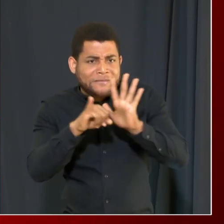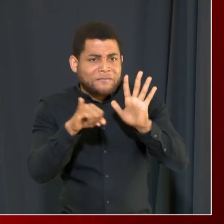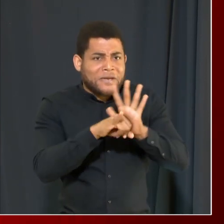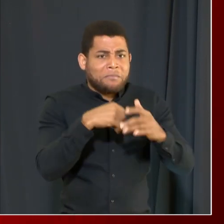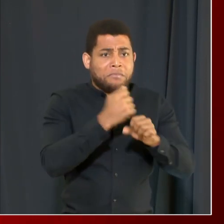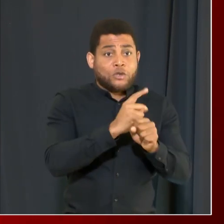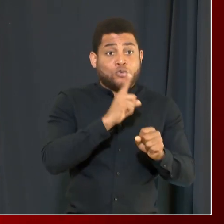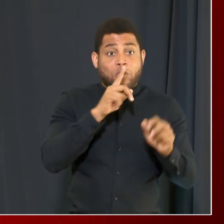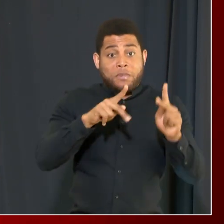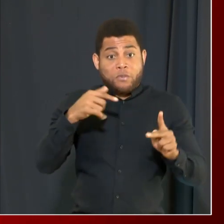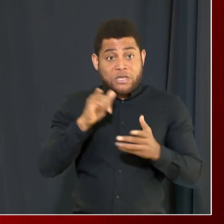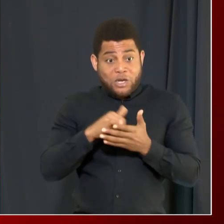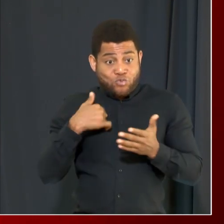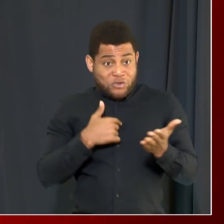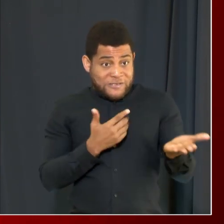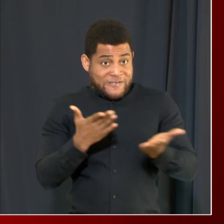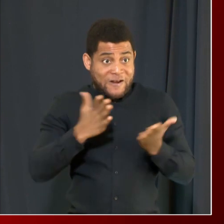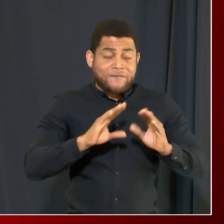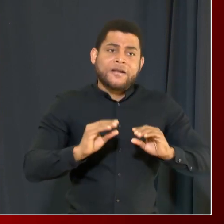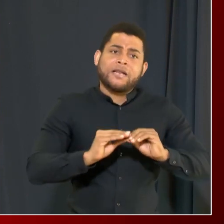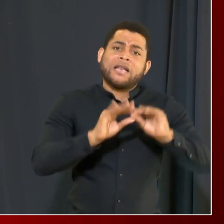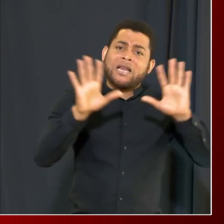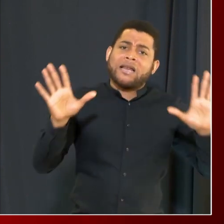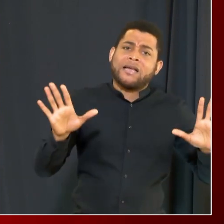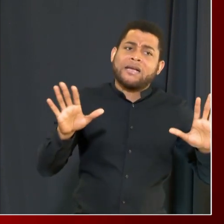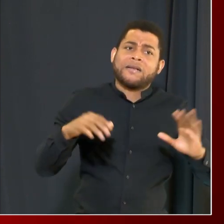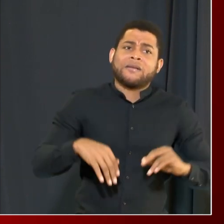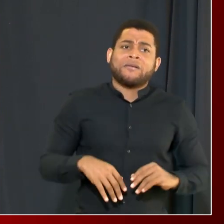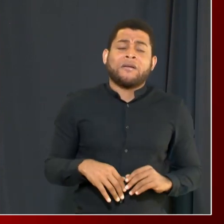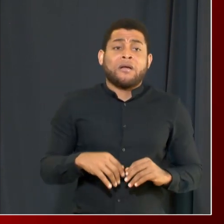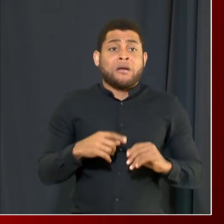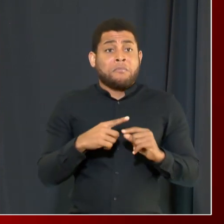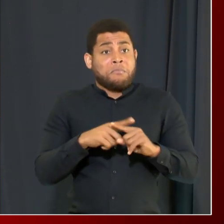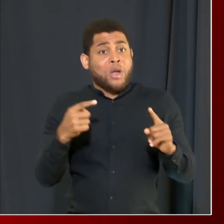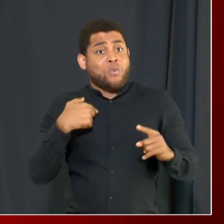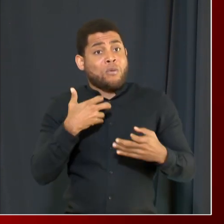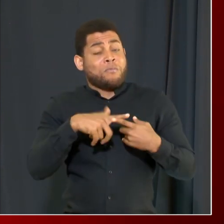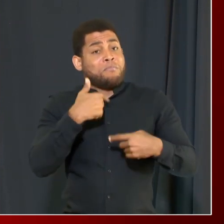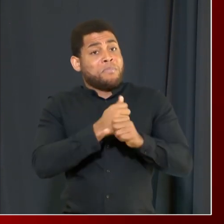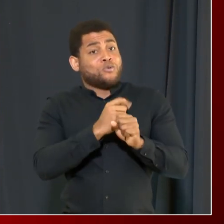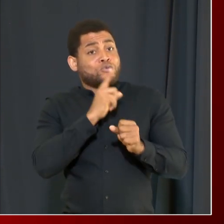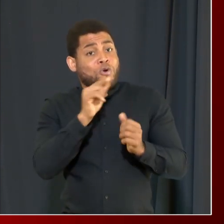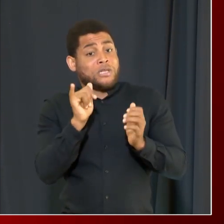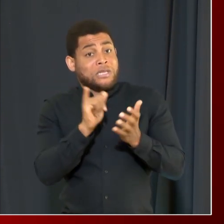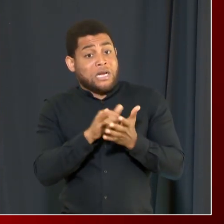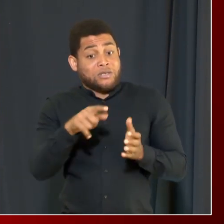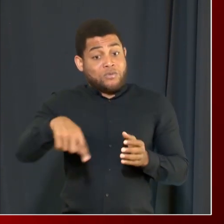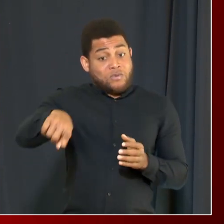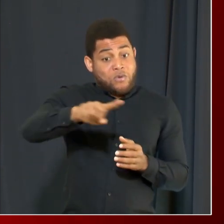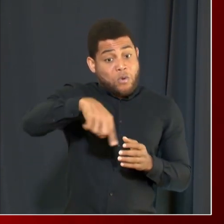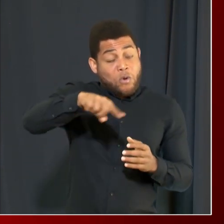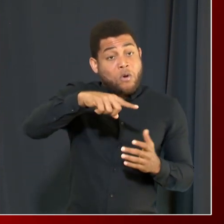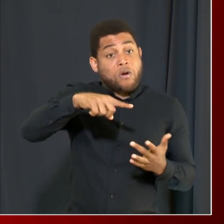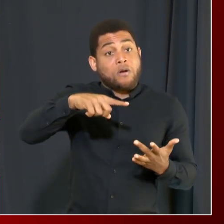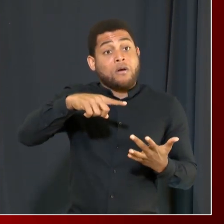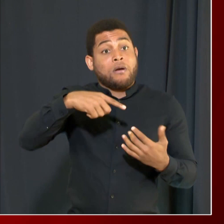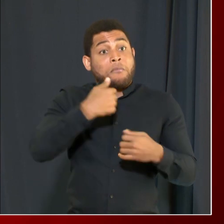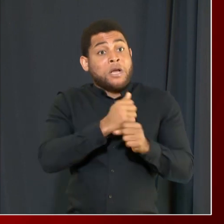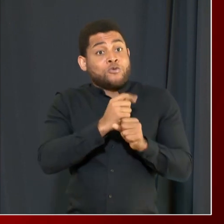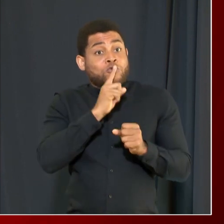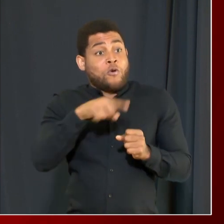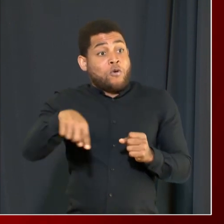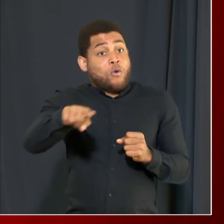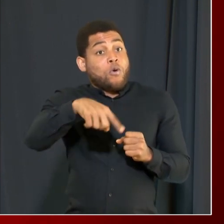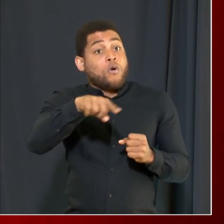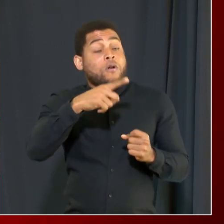clear. The intent of our acute programs of violence intervention are aimed at reducing crew-based